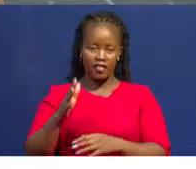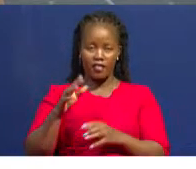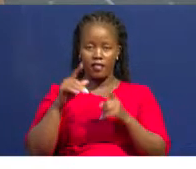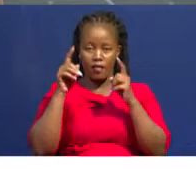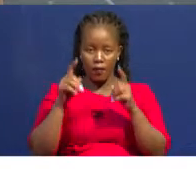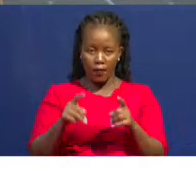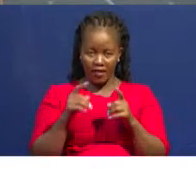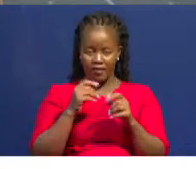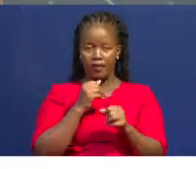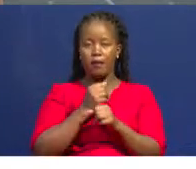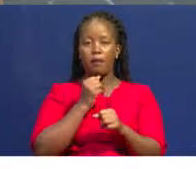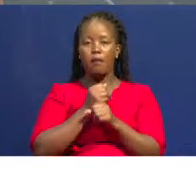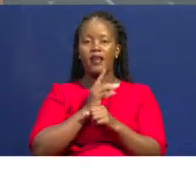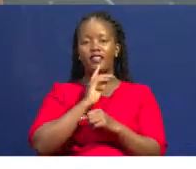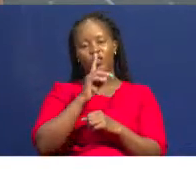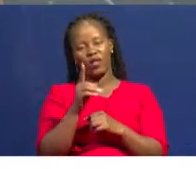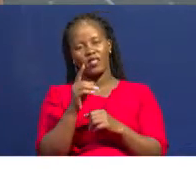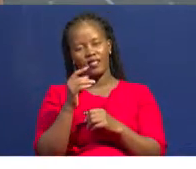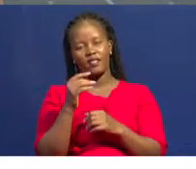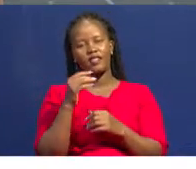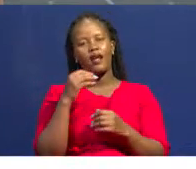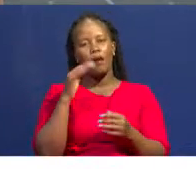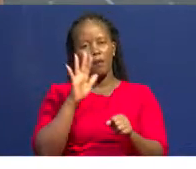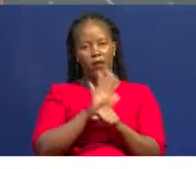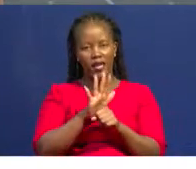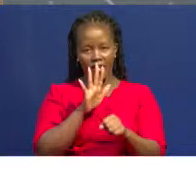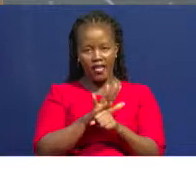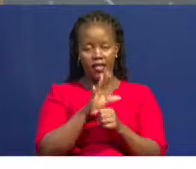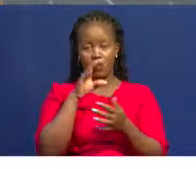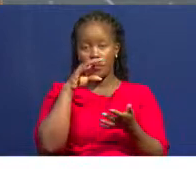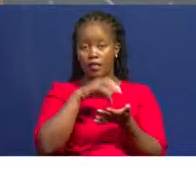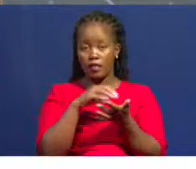or the government, because some of the accidents caused by